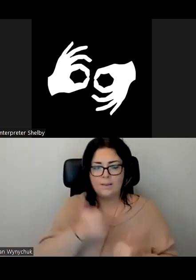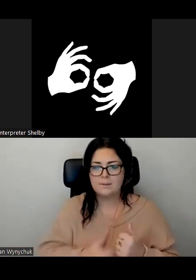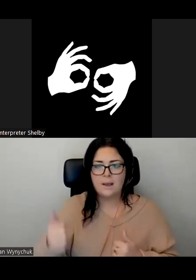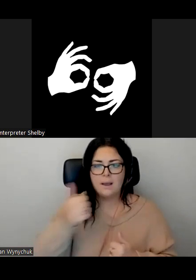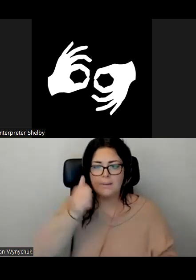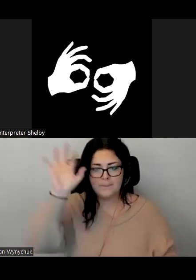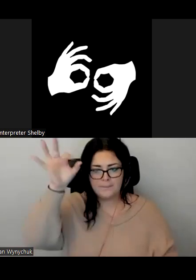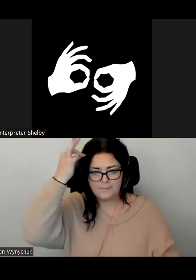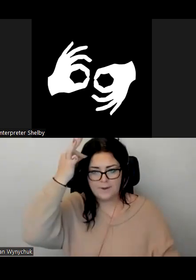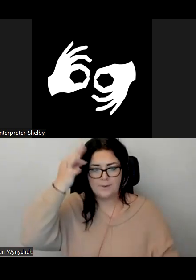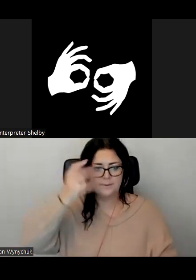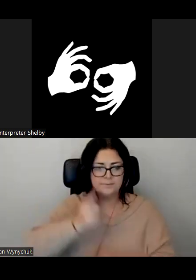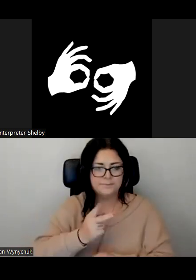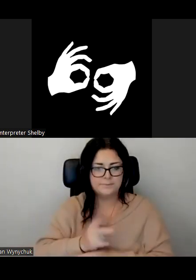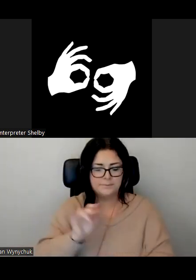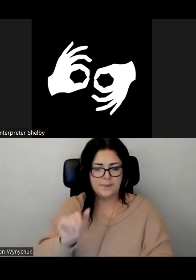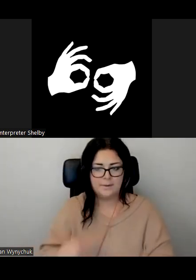federal legislation.